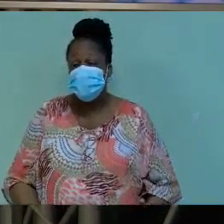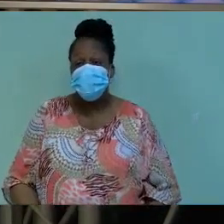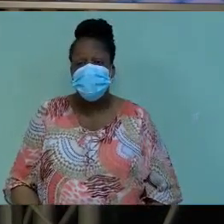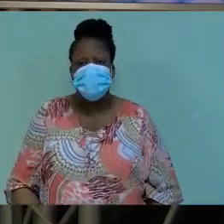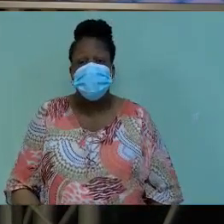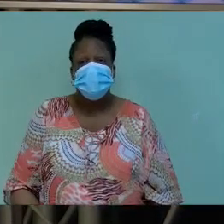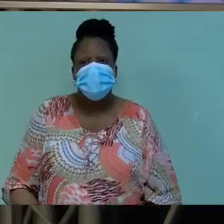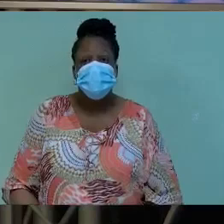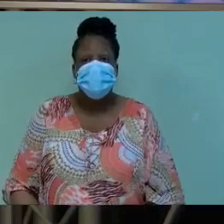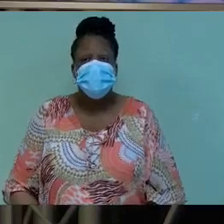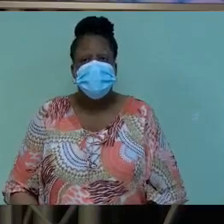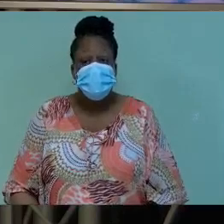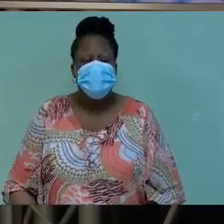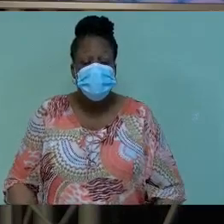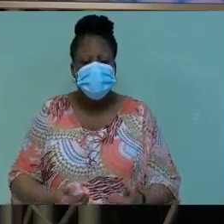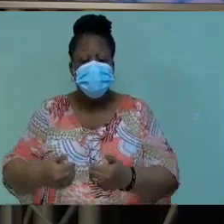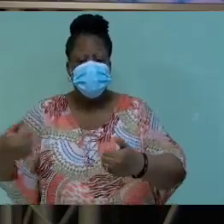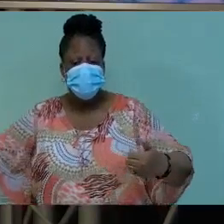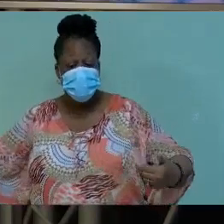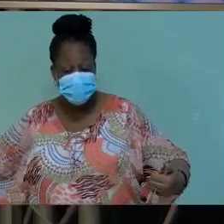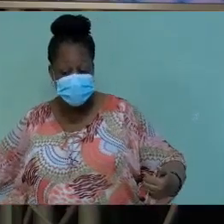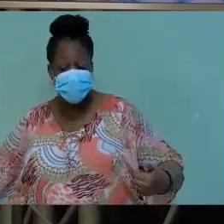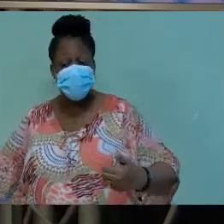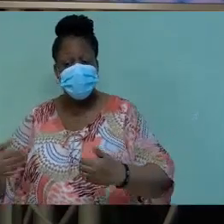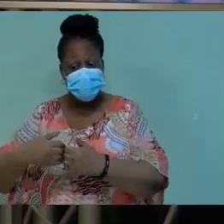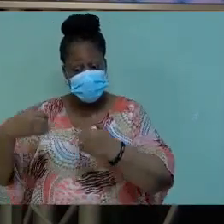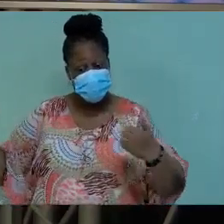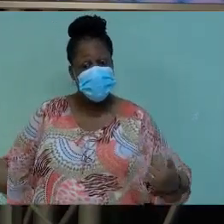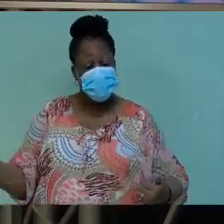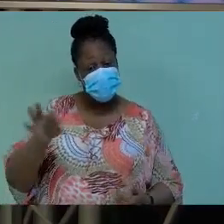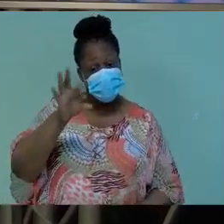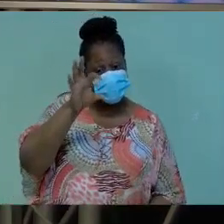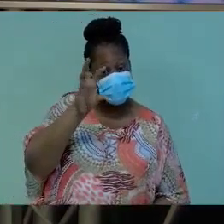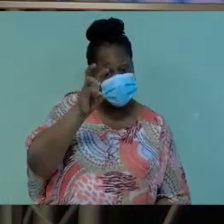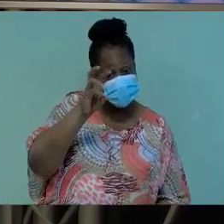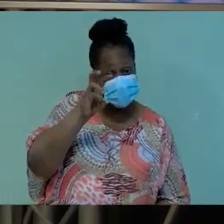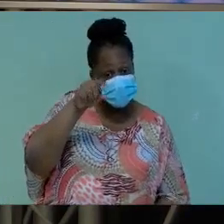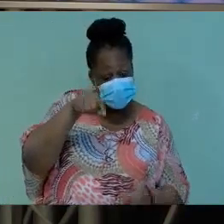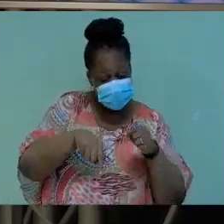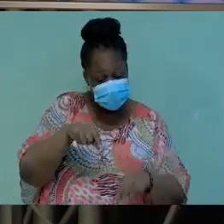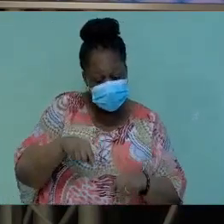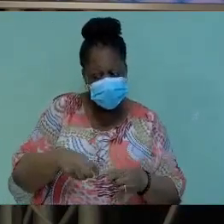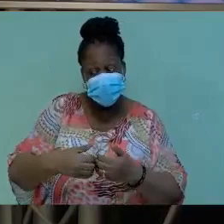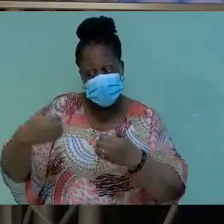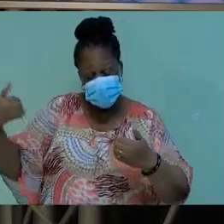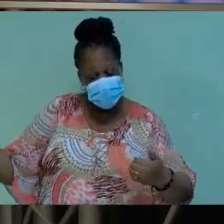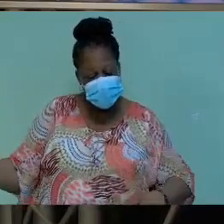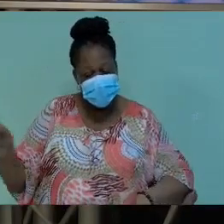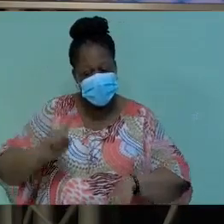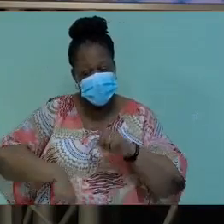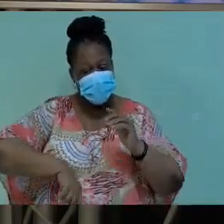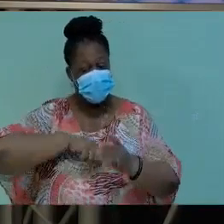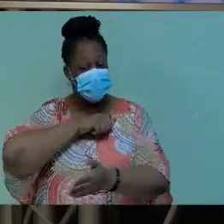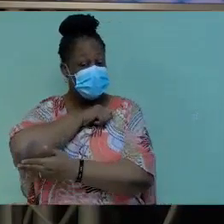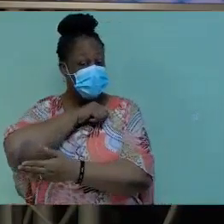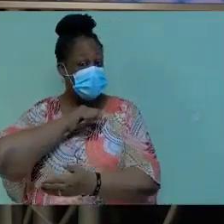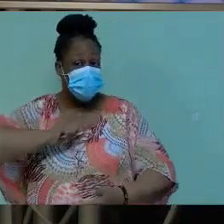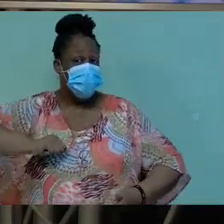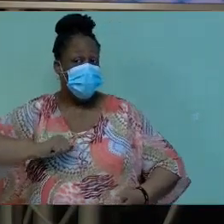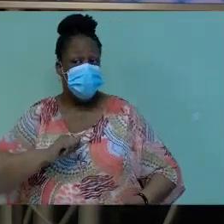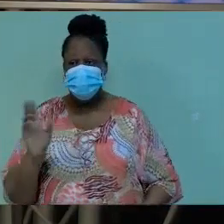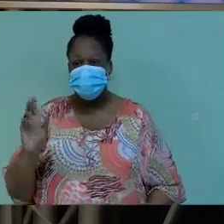things we speak about is social distancing, saying 6 feet from someone. And so if you try to stay 6 feet from everyone, you will not have to worry